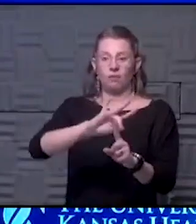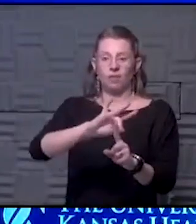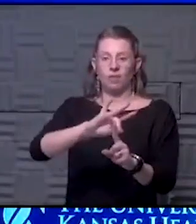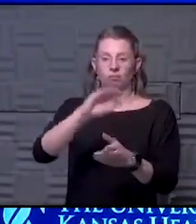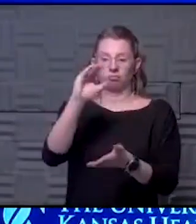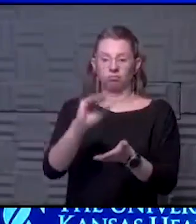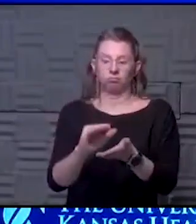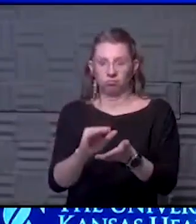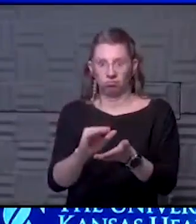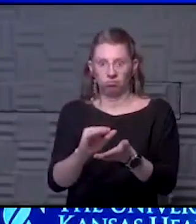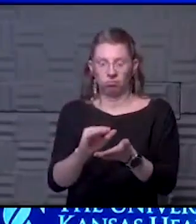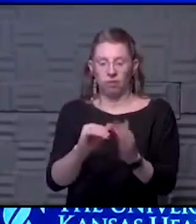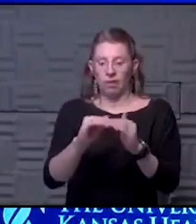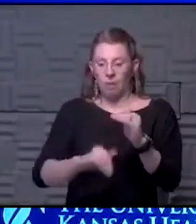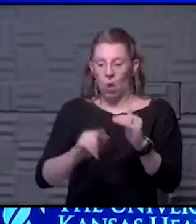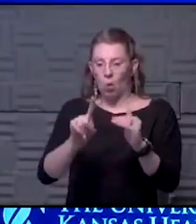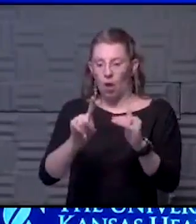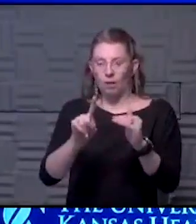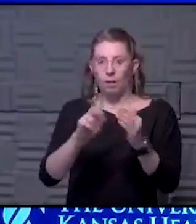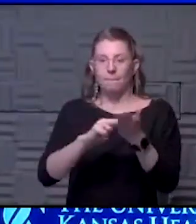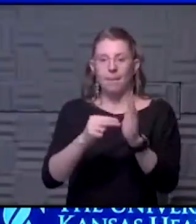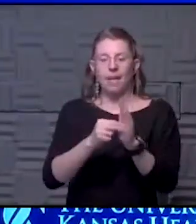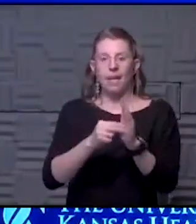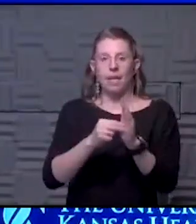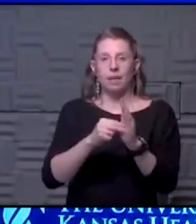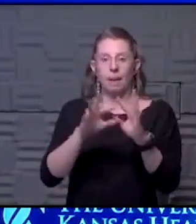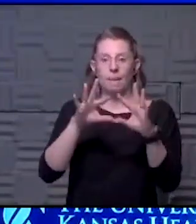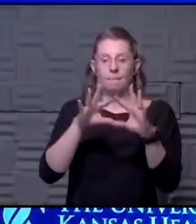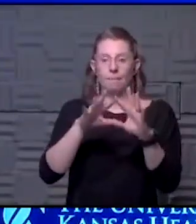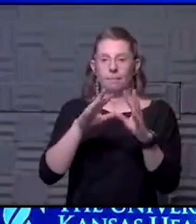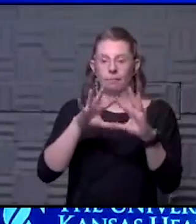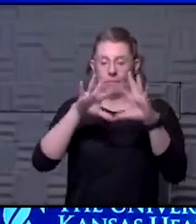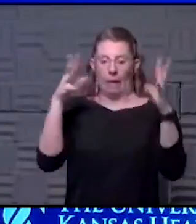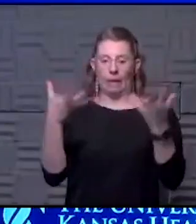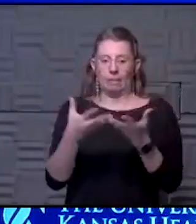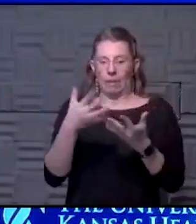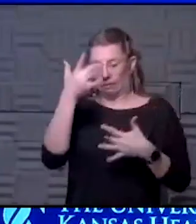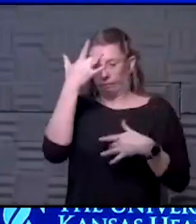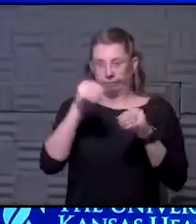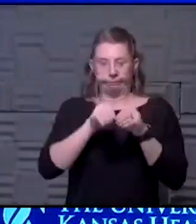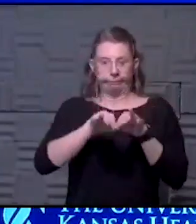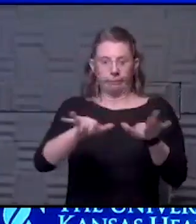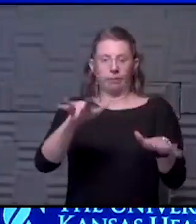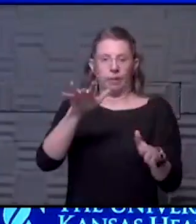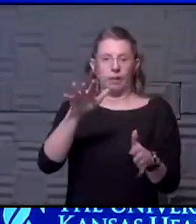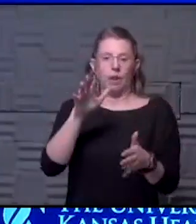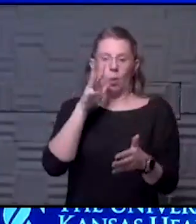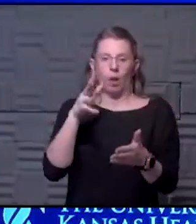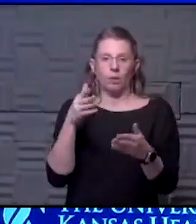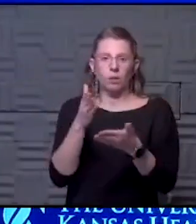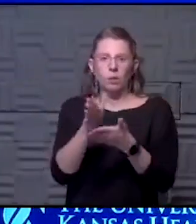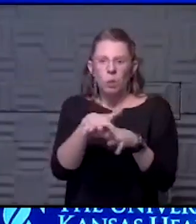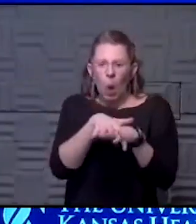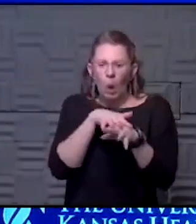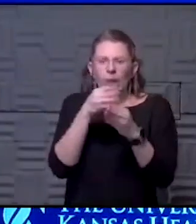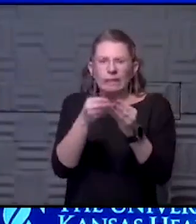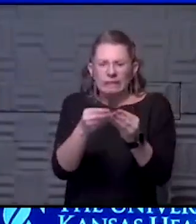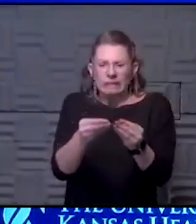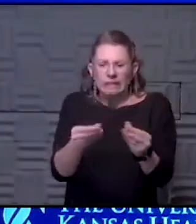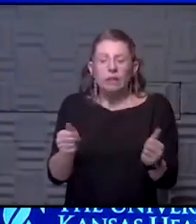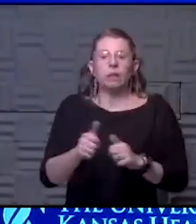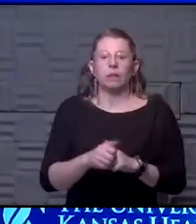down below 1. And if we keep it down below 1, then this pandemic will slowly come to an end. What we need to do, I think, is